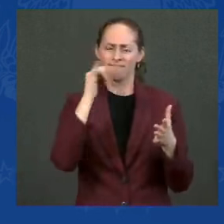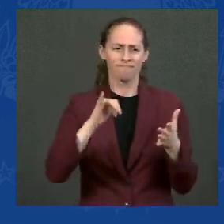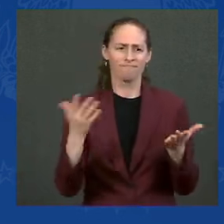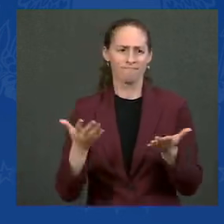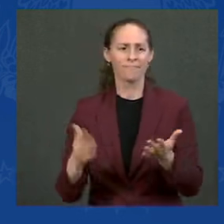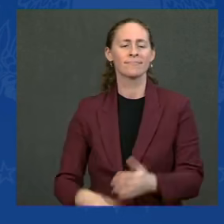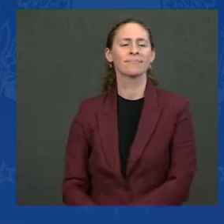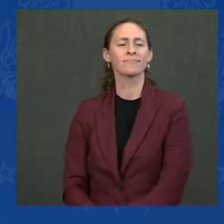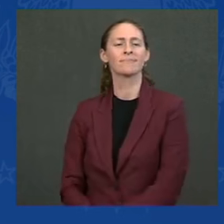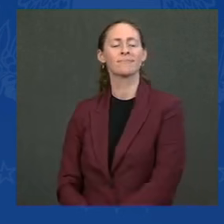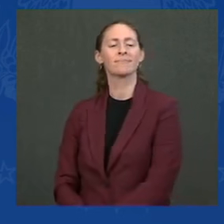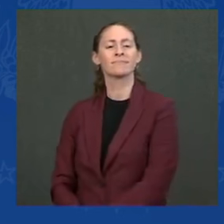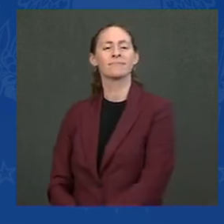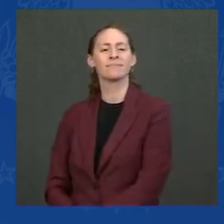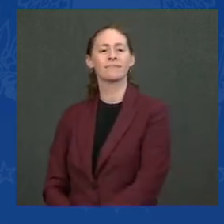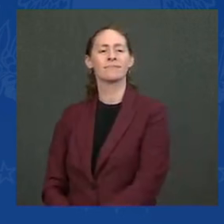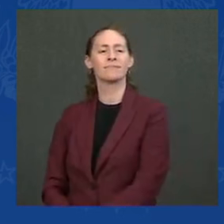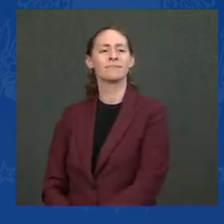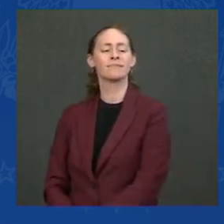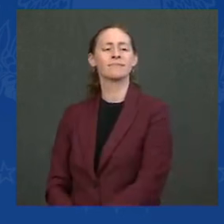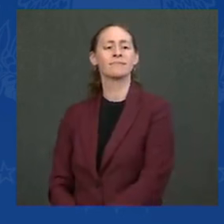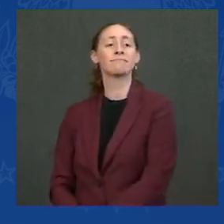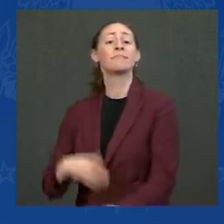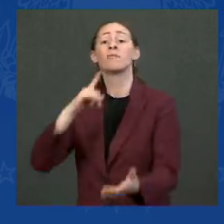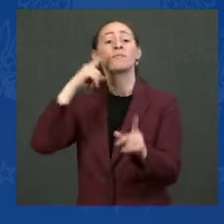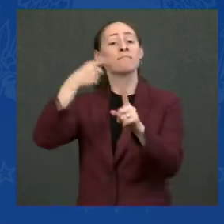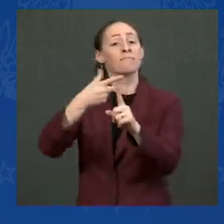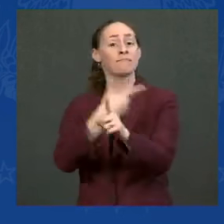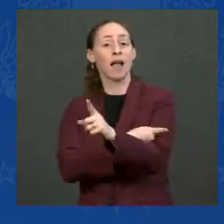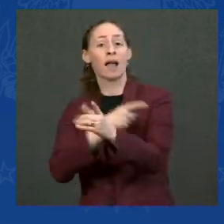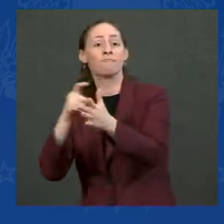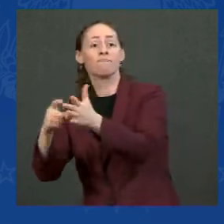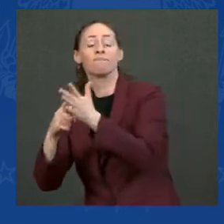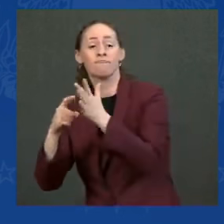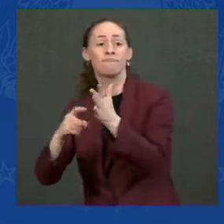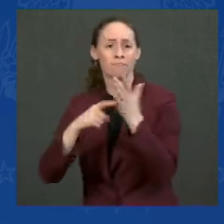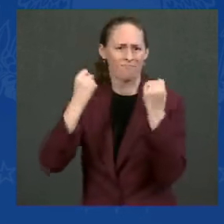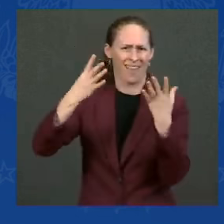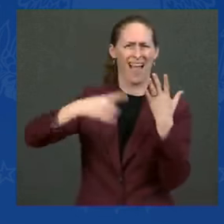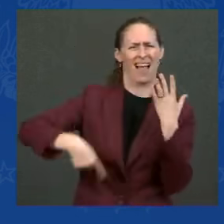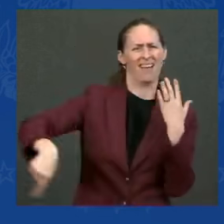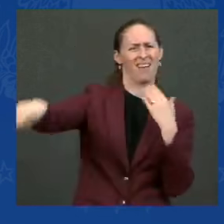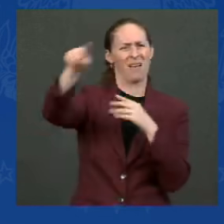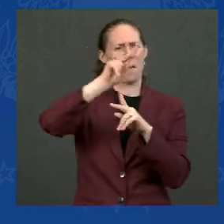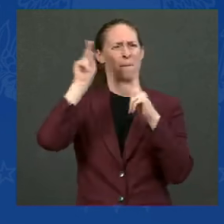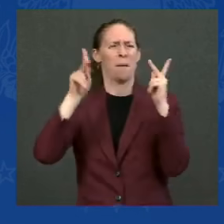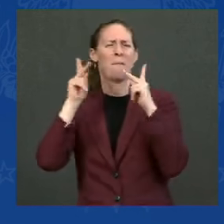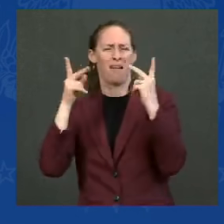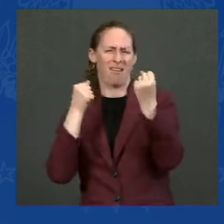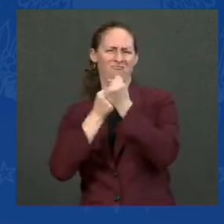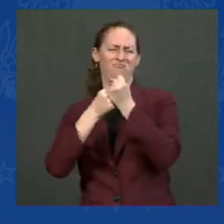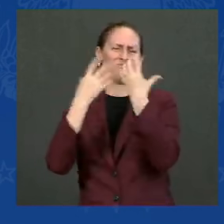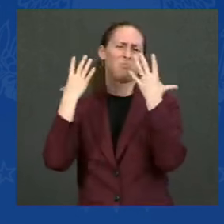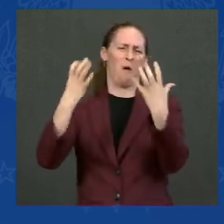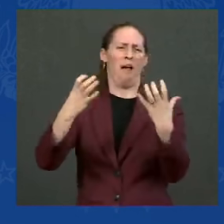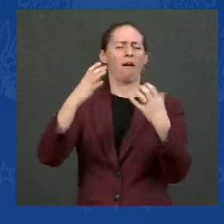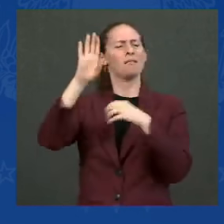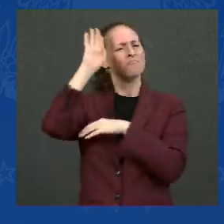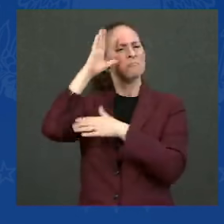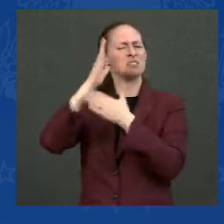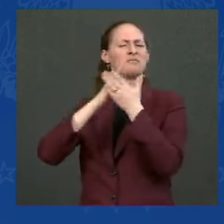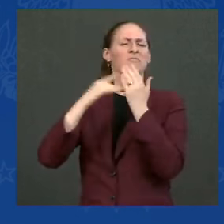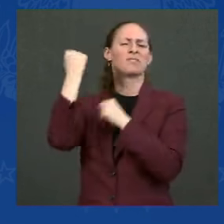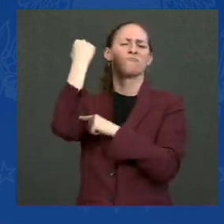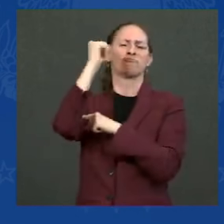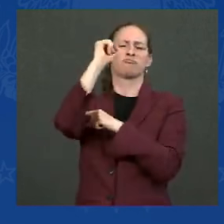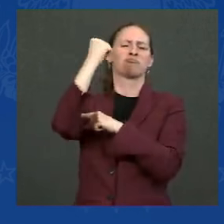report shows that vaccination requirements have broad public support. Yes, some object, and some object very strenuously. And some